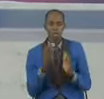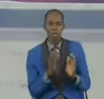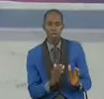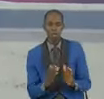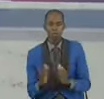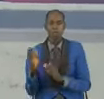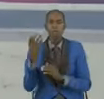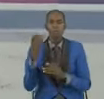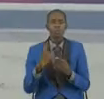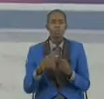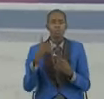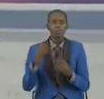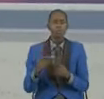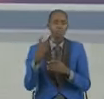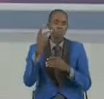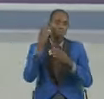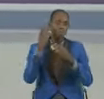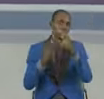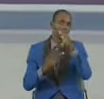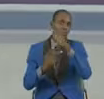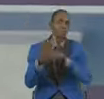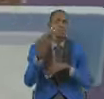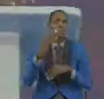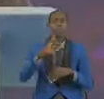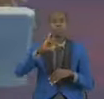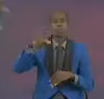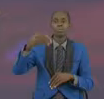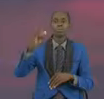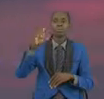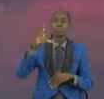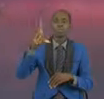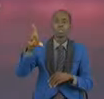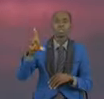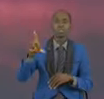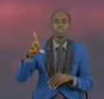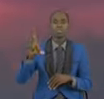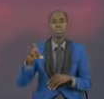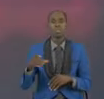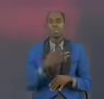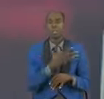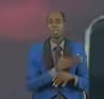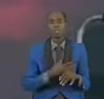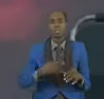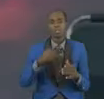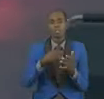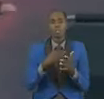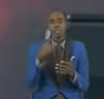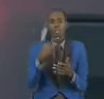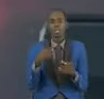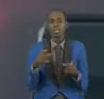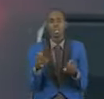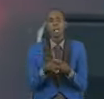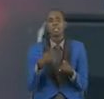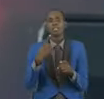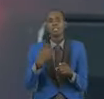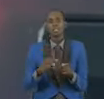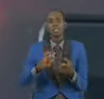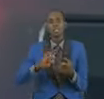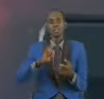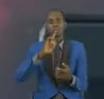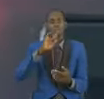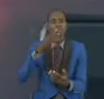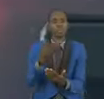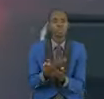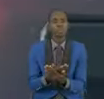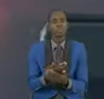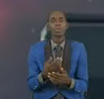Joel. And it says, as the evidence, as the consequence of